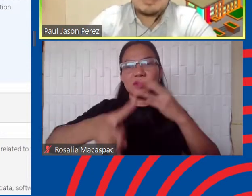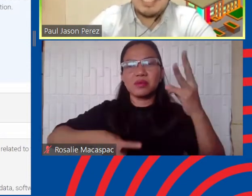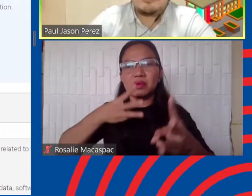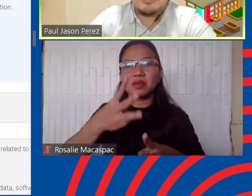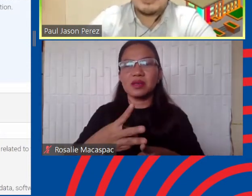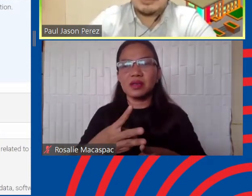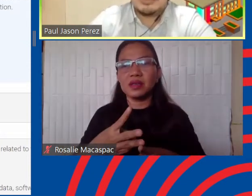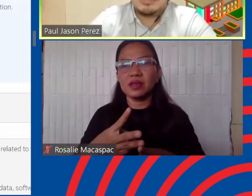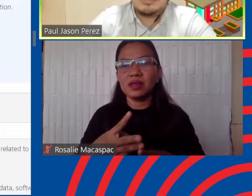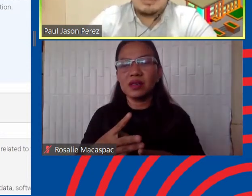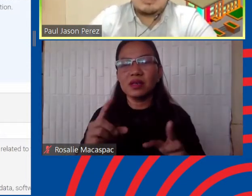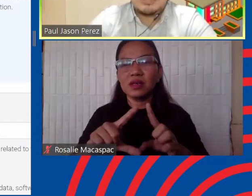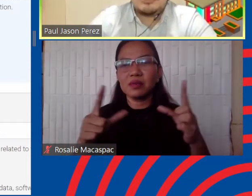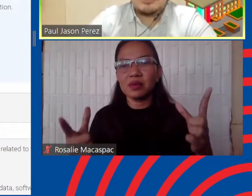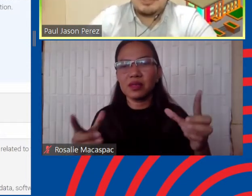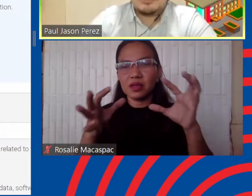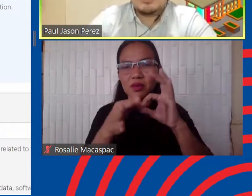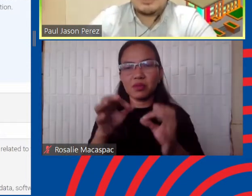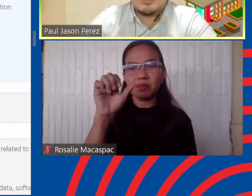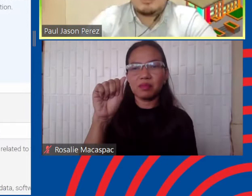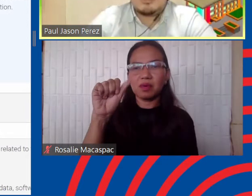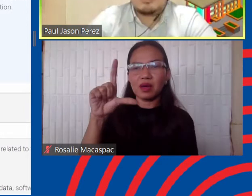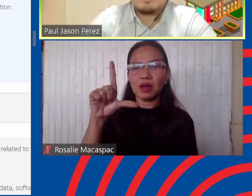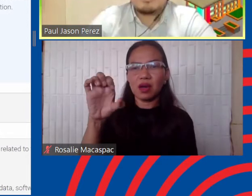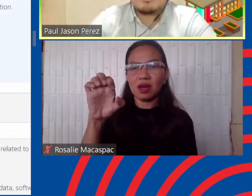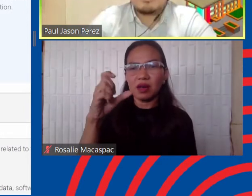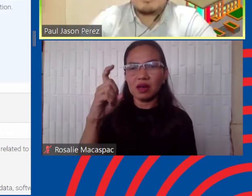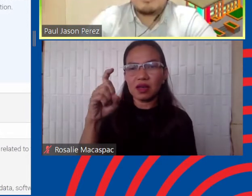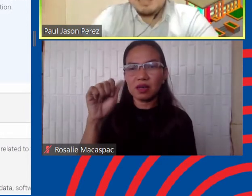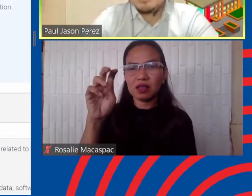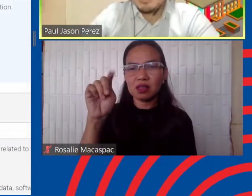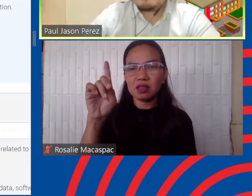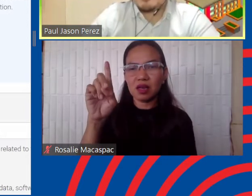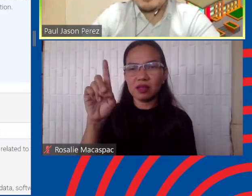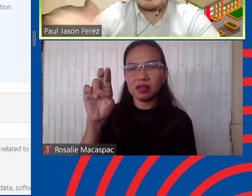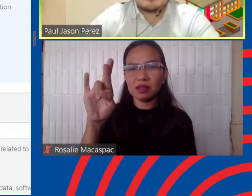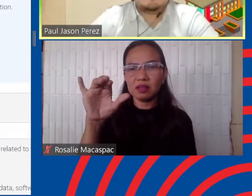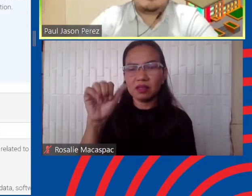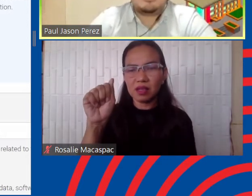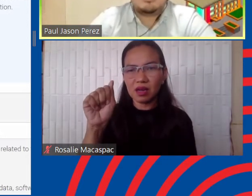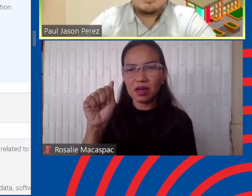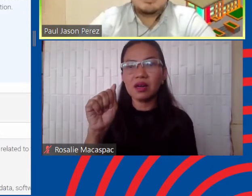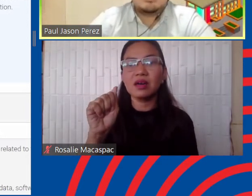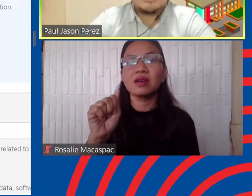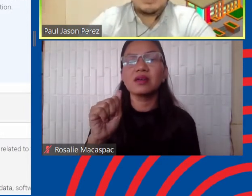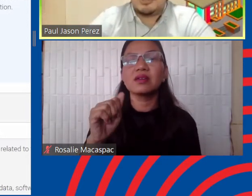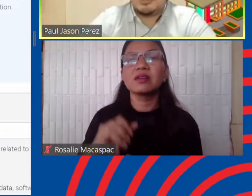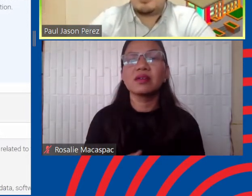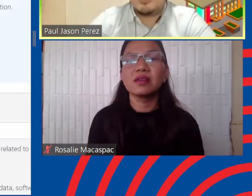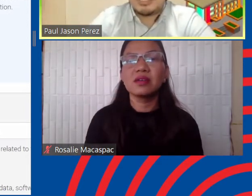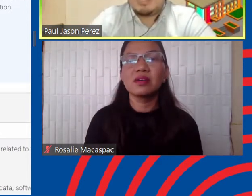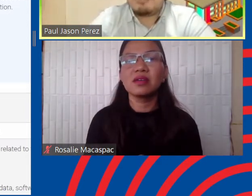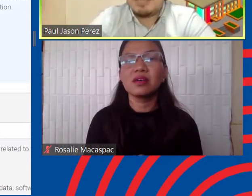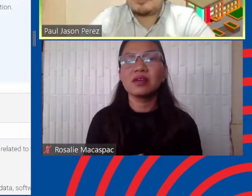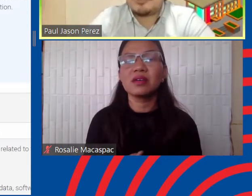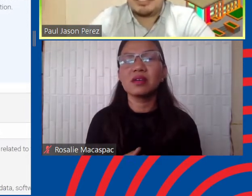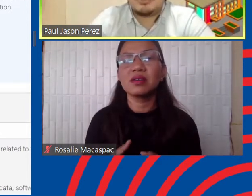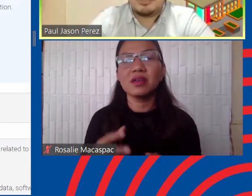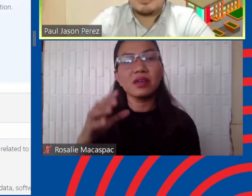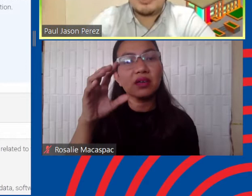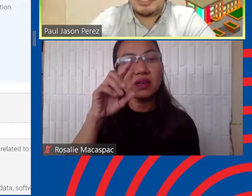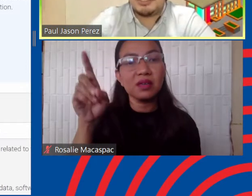of Alexandria. So Zenodotus is that person, and then Zenodo was named